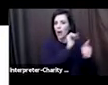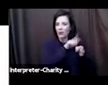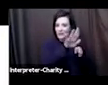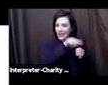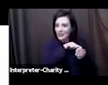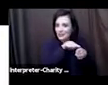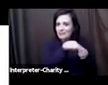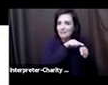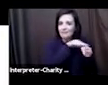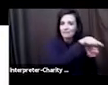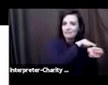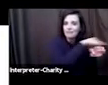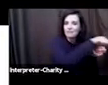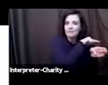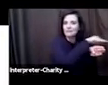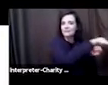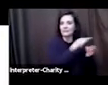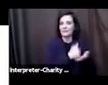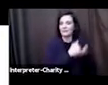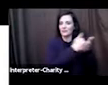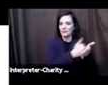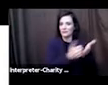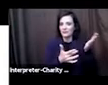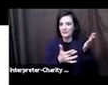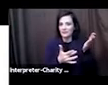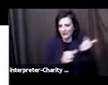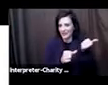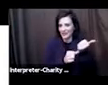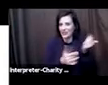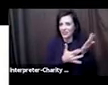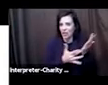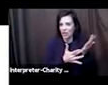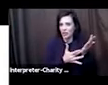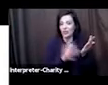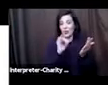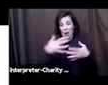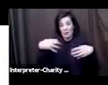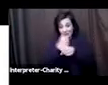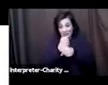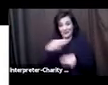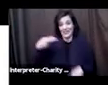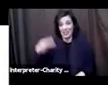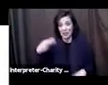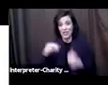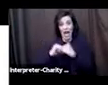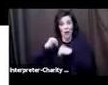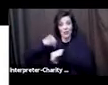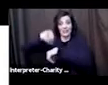area. So that's kind of the brief history of Tekl and how we got started.